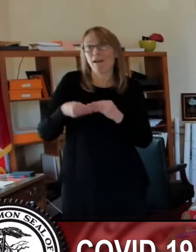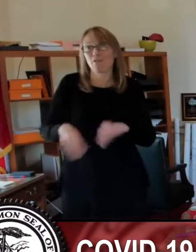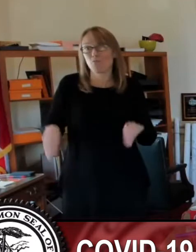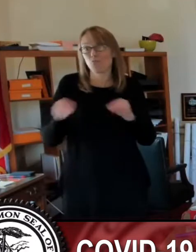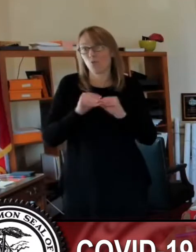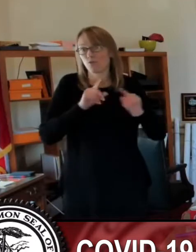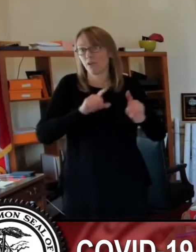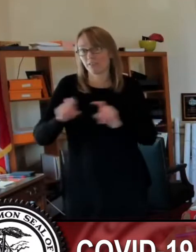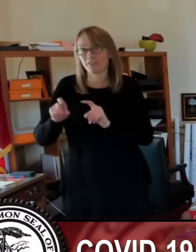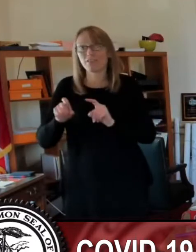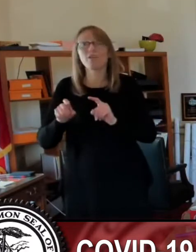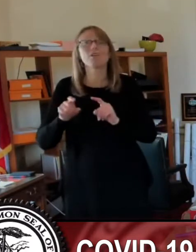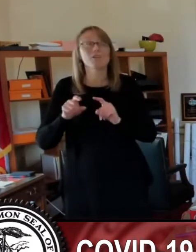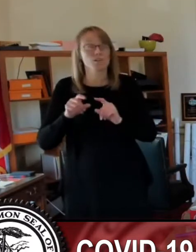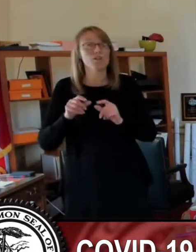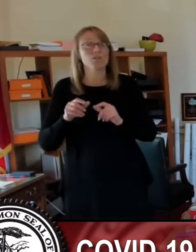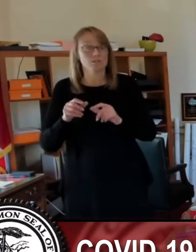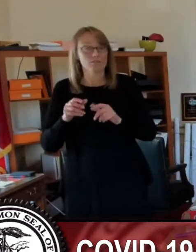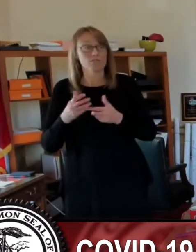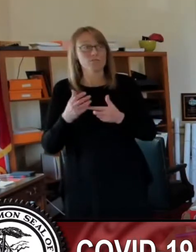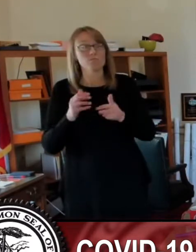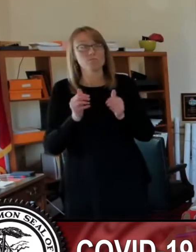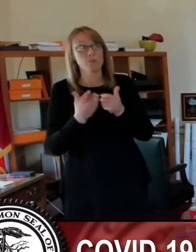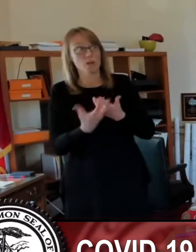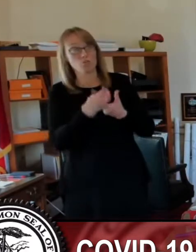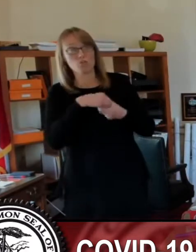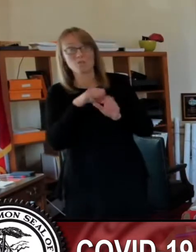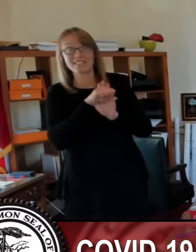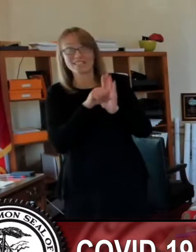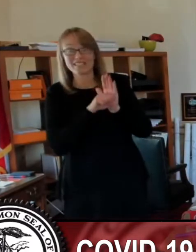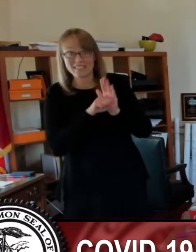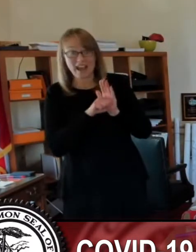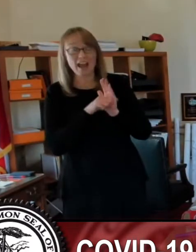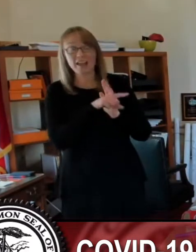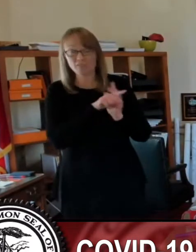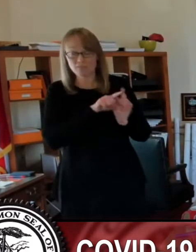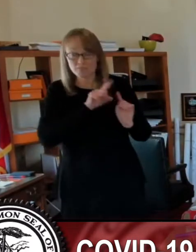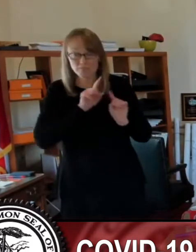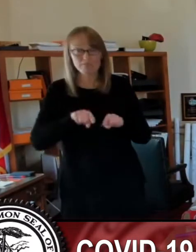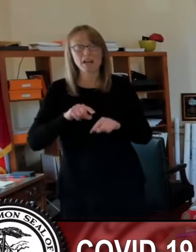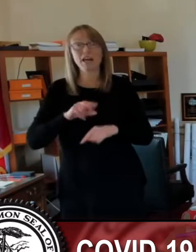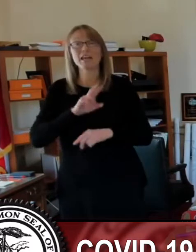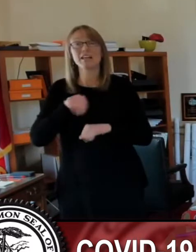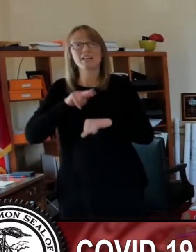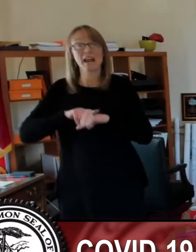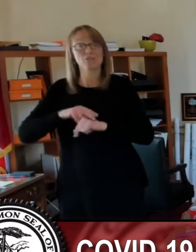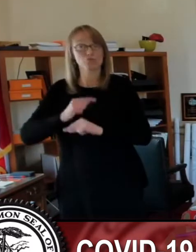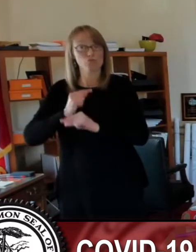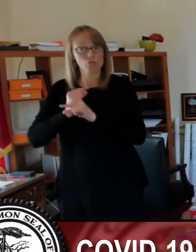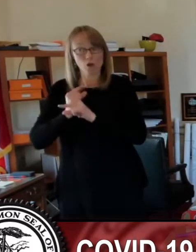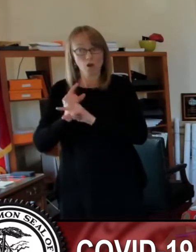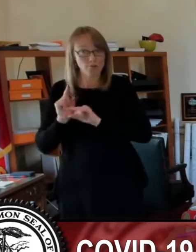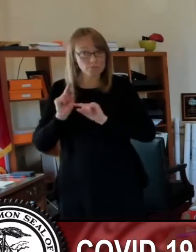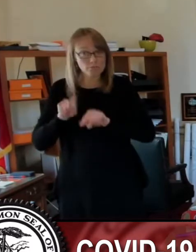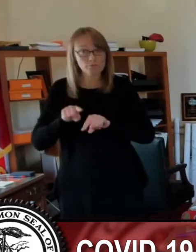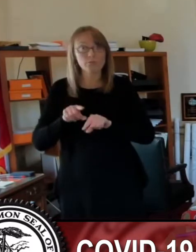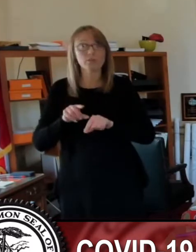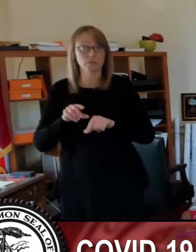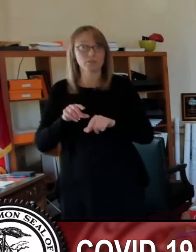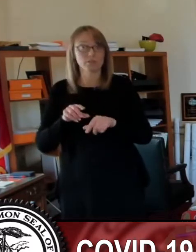tomorrow. So please go online if you feel that you need to get a test. Go online, sign up for that.